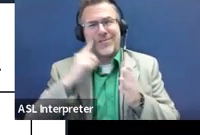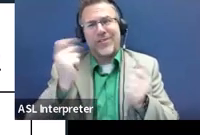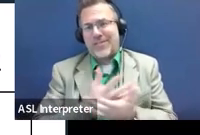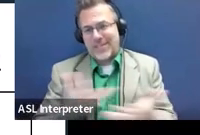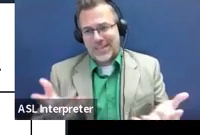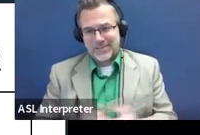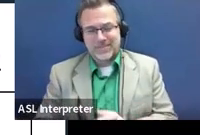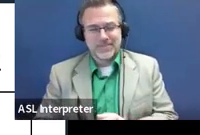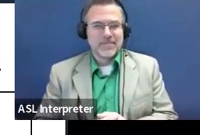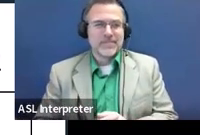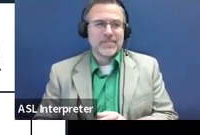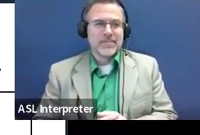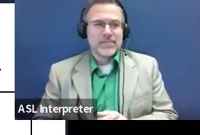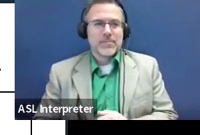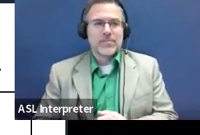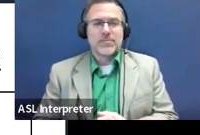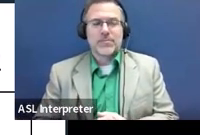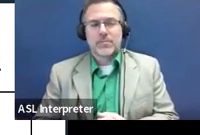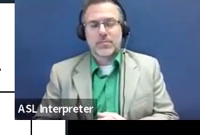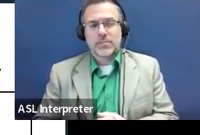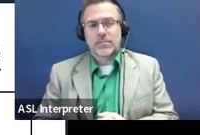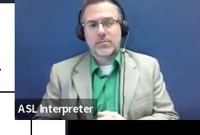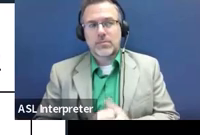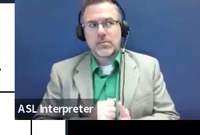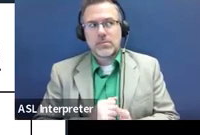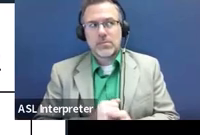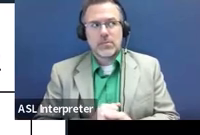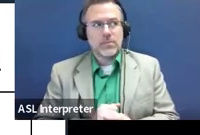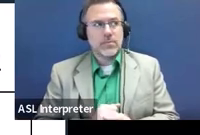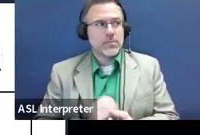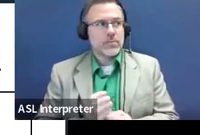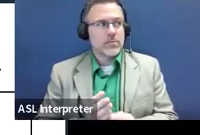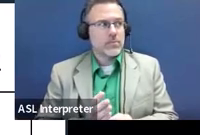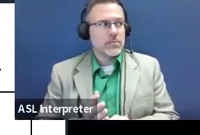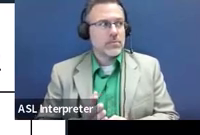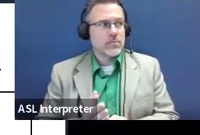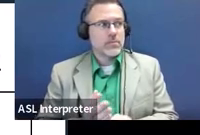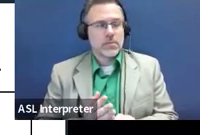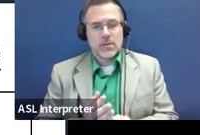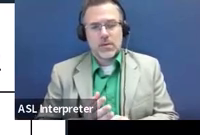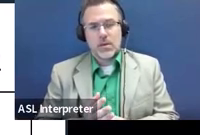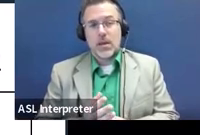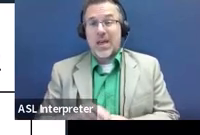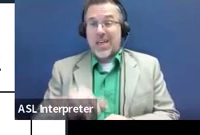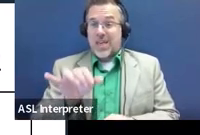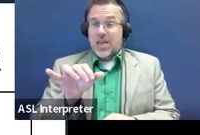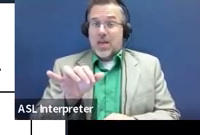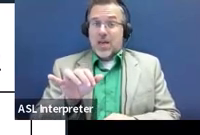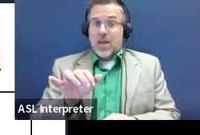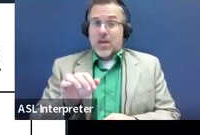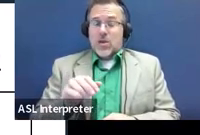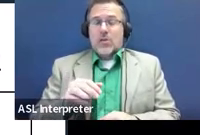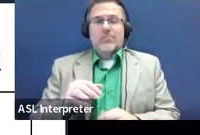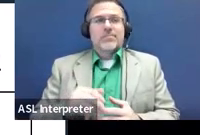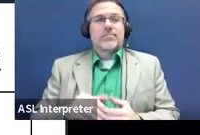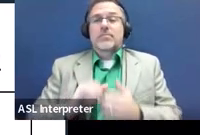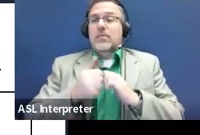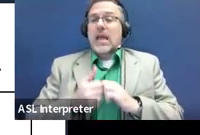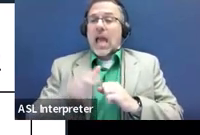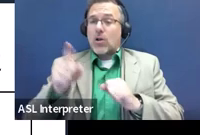And one thing to remember is that it does need to be in understandable language.